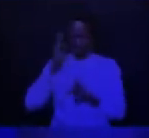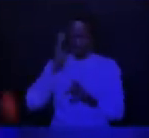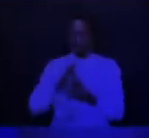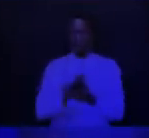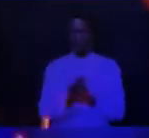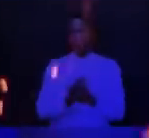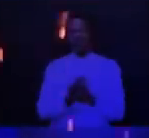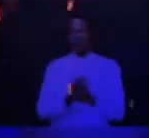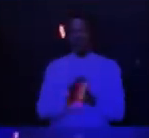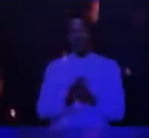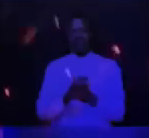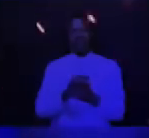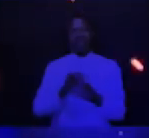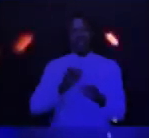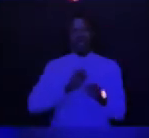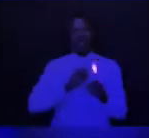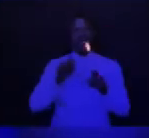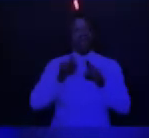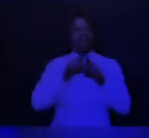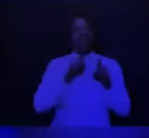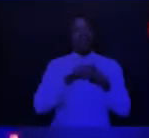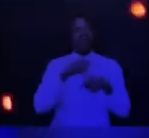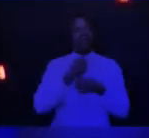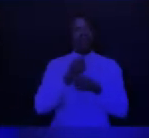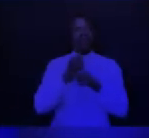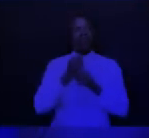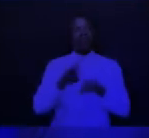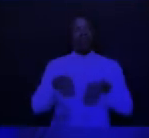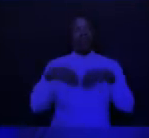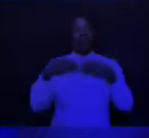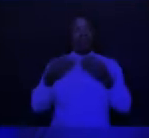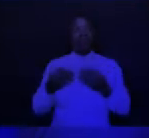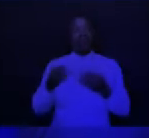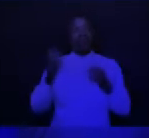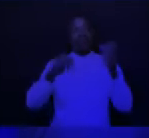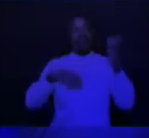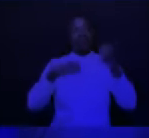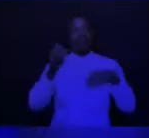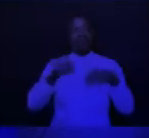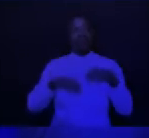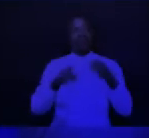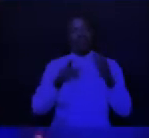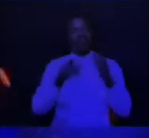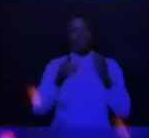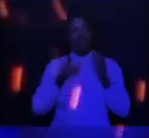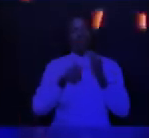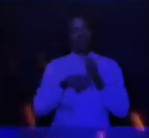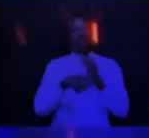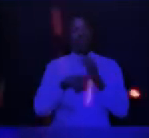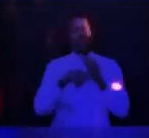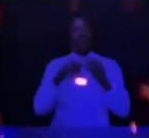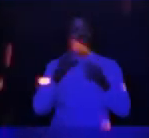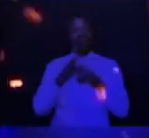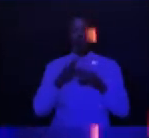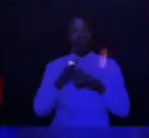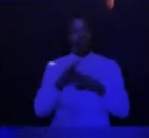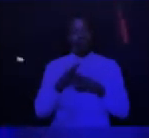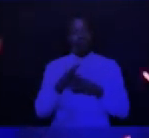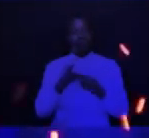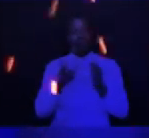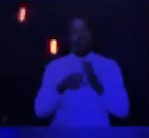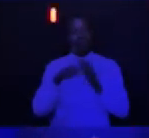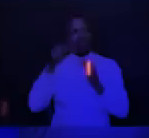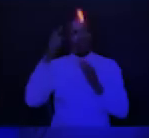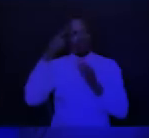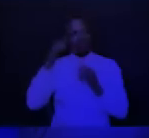I also made provision for contribution of wood at designated times and for the